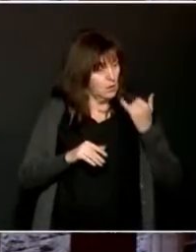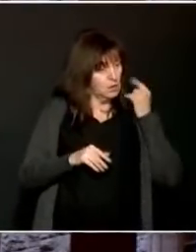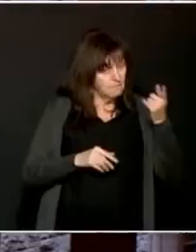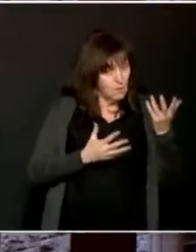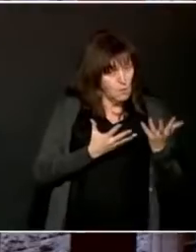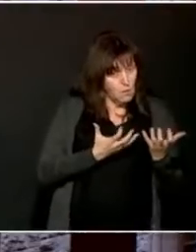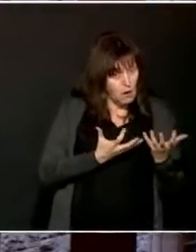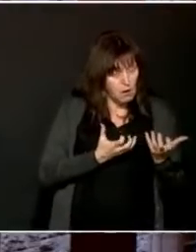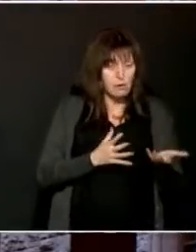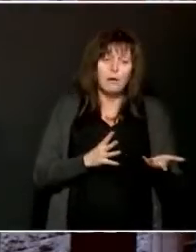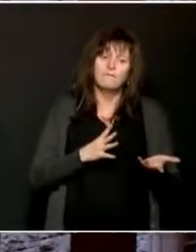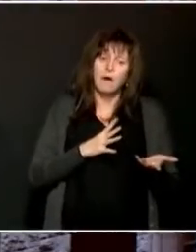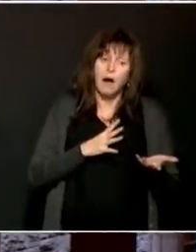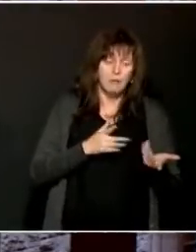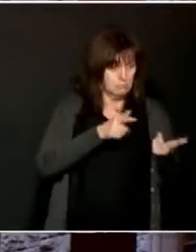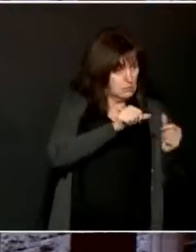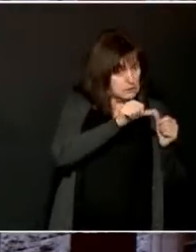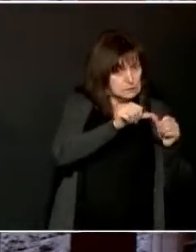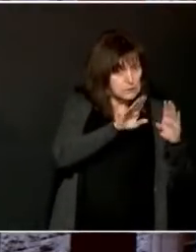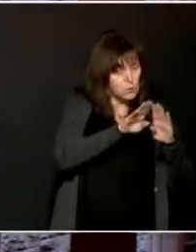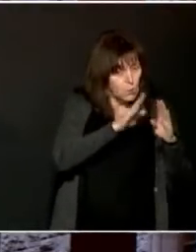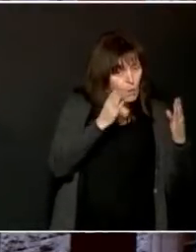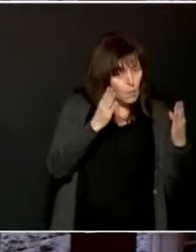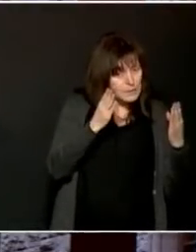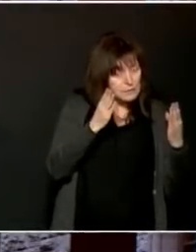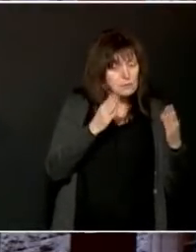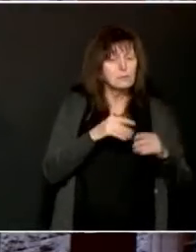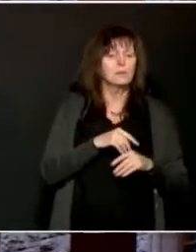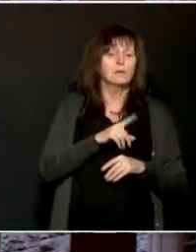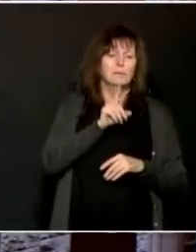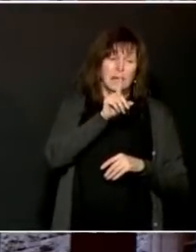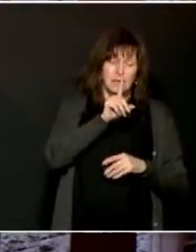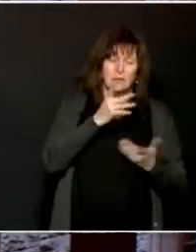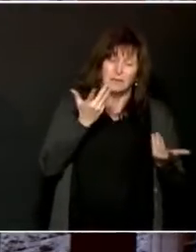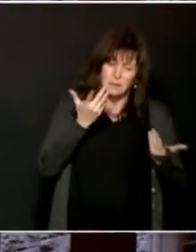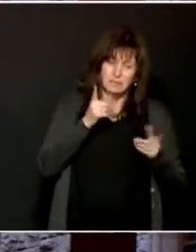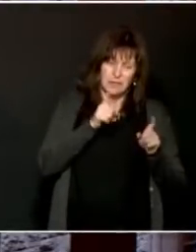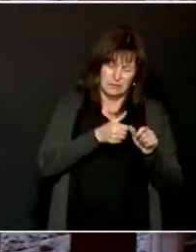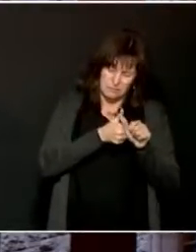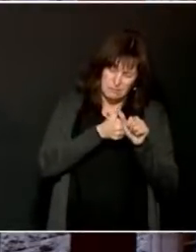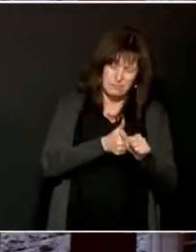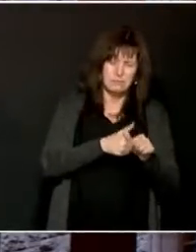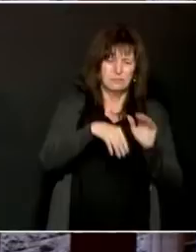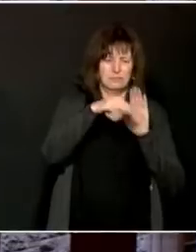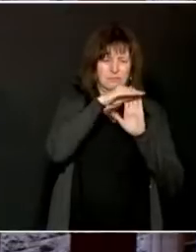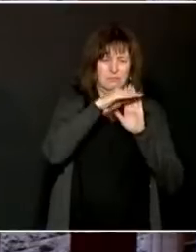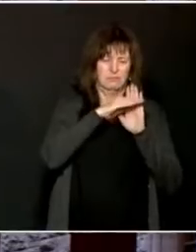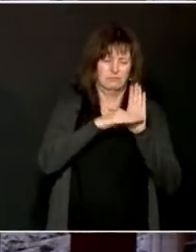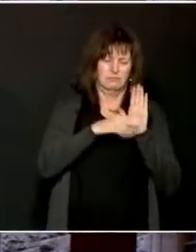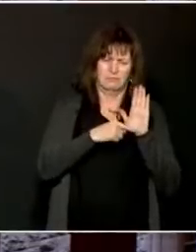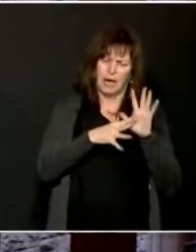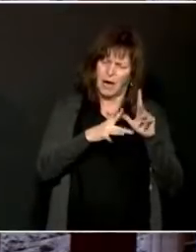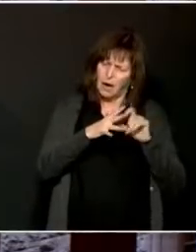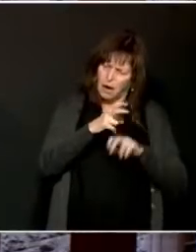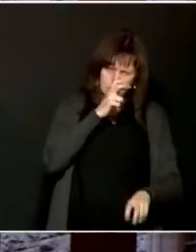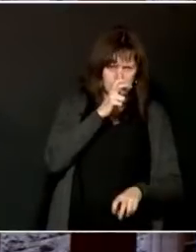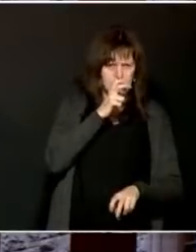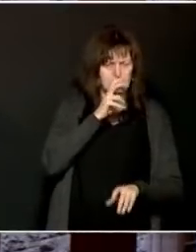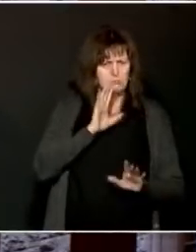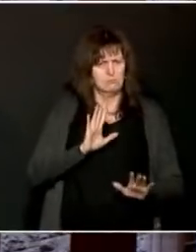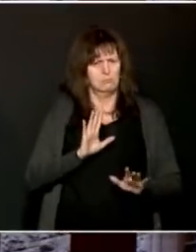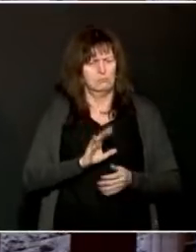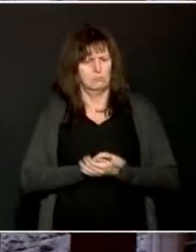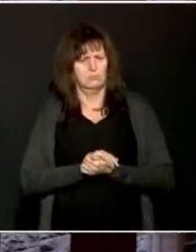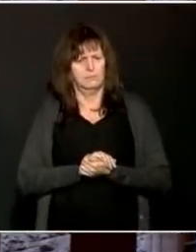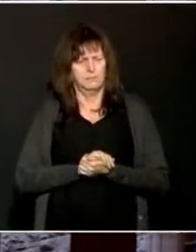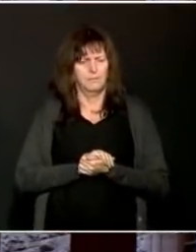of that or an owner, you can deliver it, but you're going to have to honor and keep strictly to all the rules in there if you're going to keep it open. Because